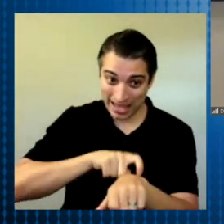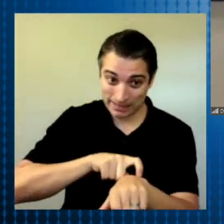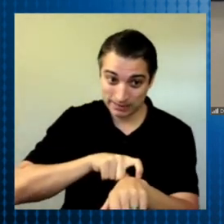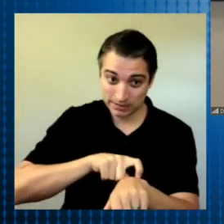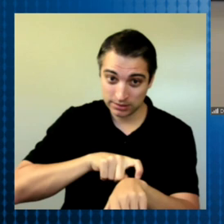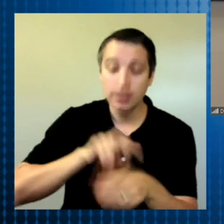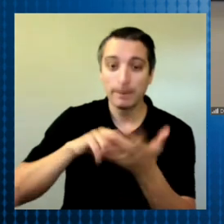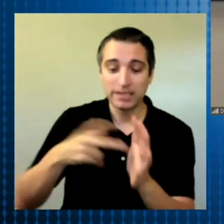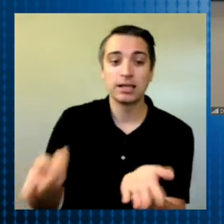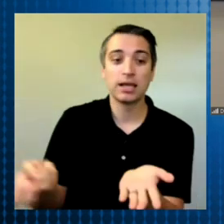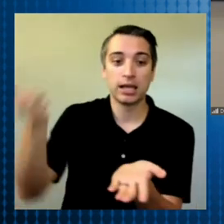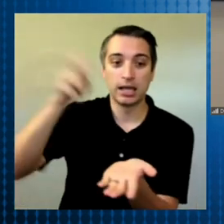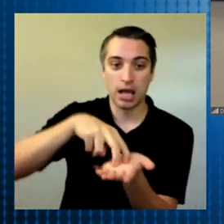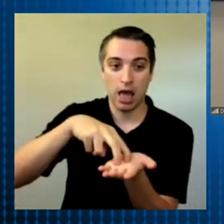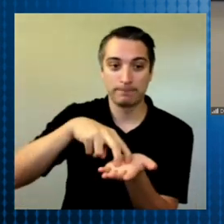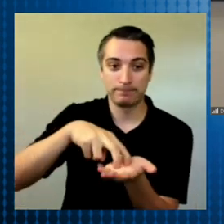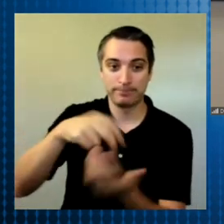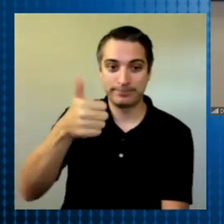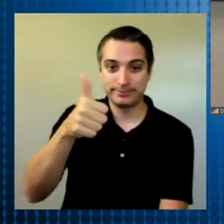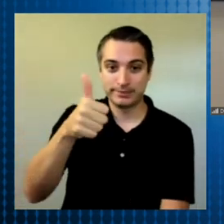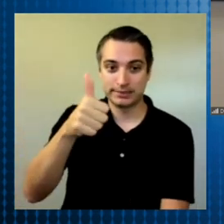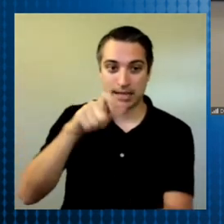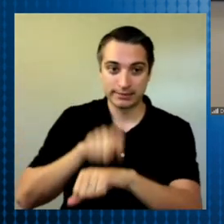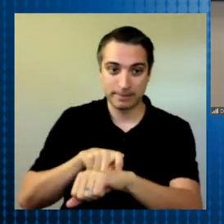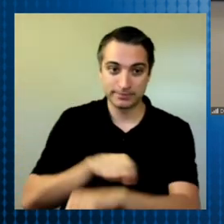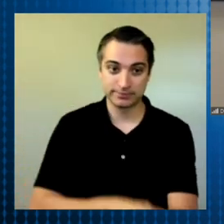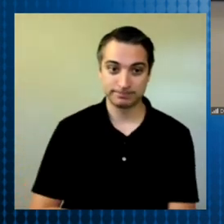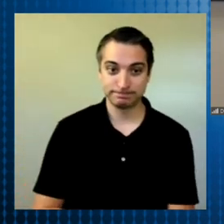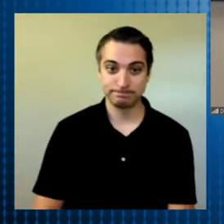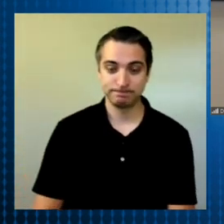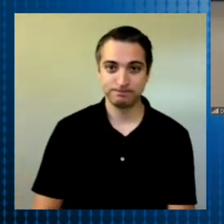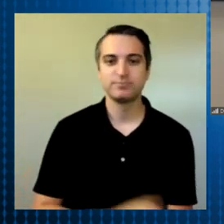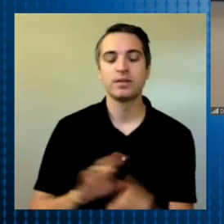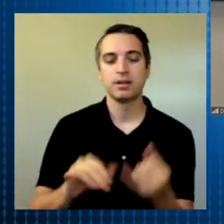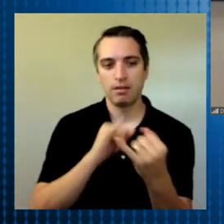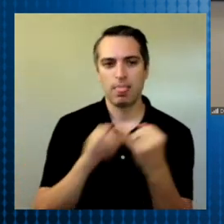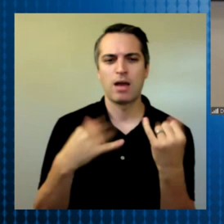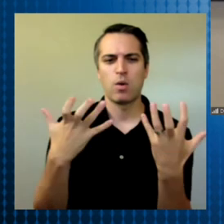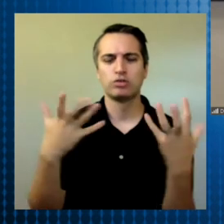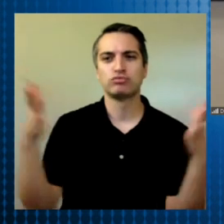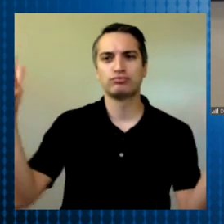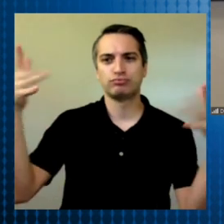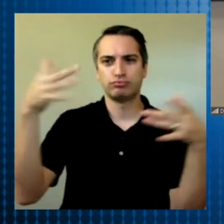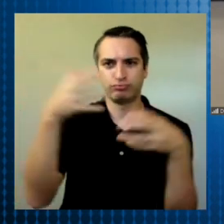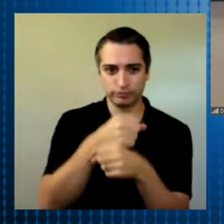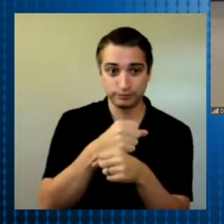And lastly, I'll close with something that is an important part of my life, and that's faith.